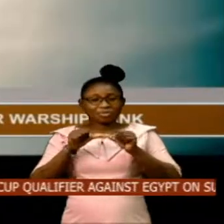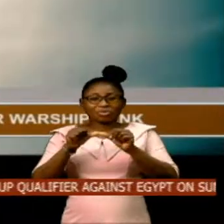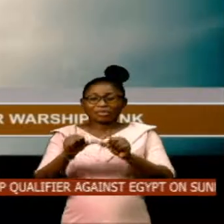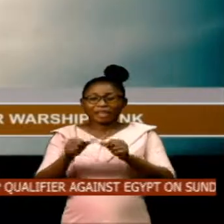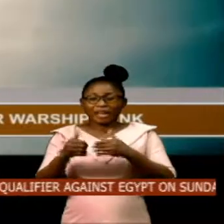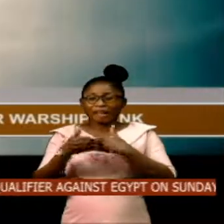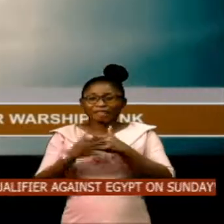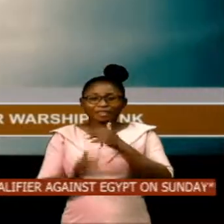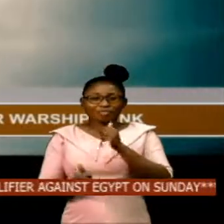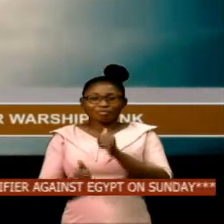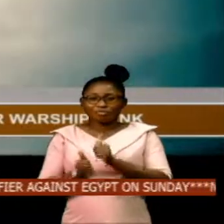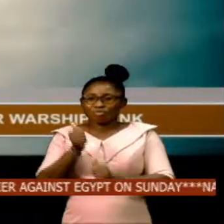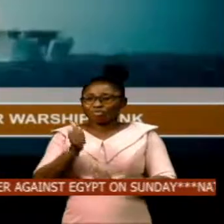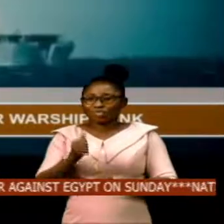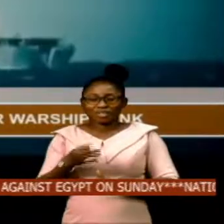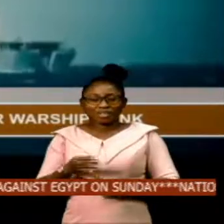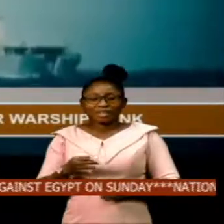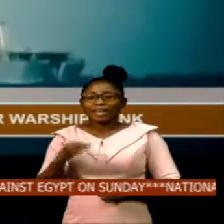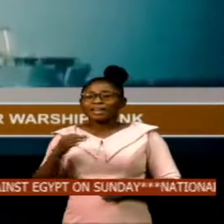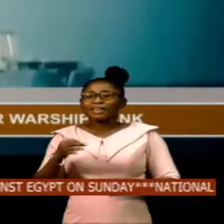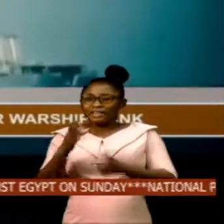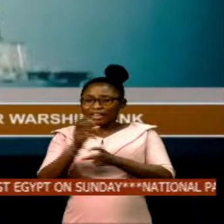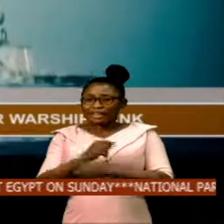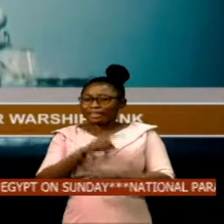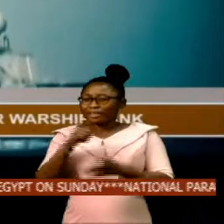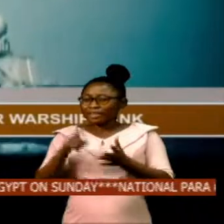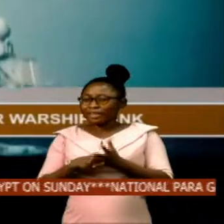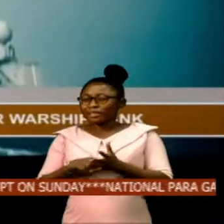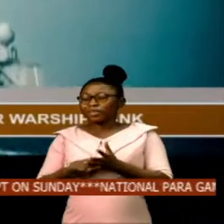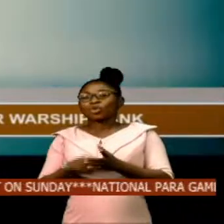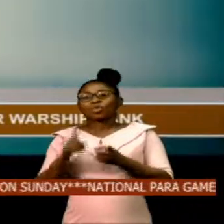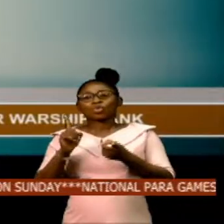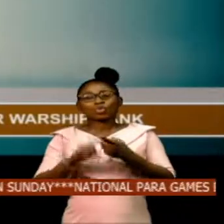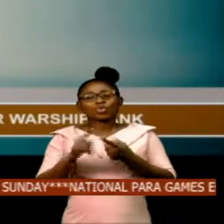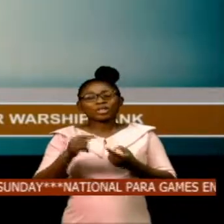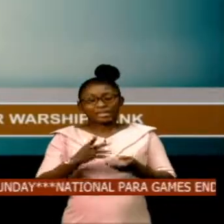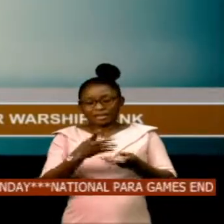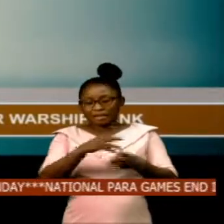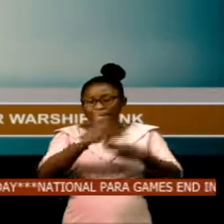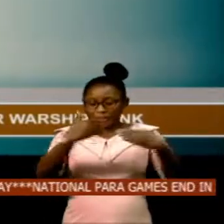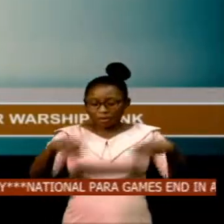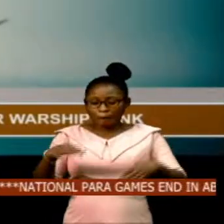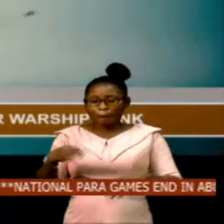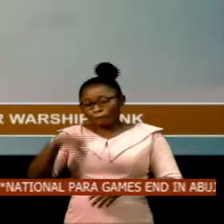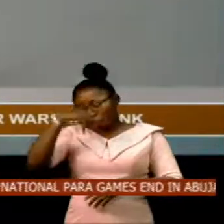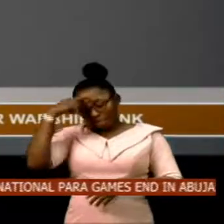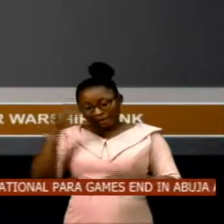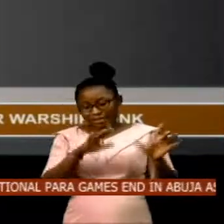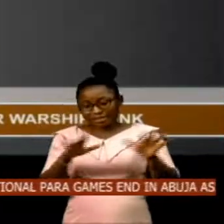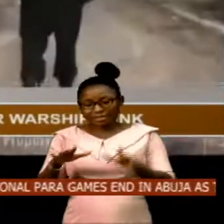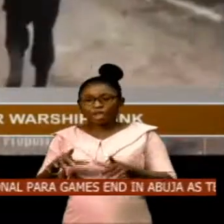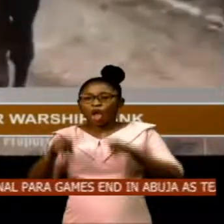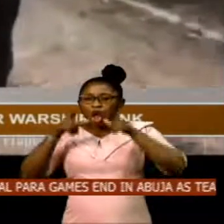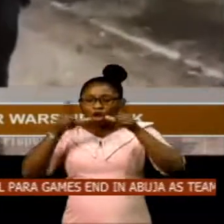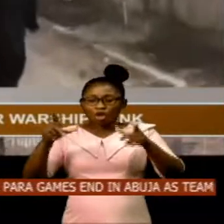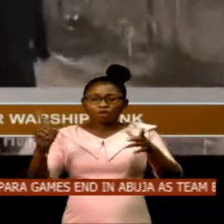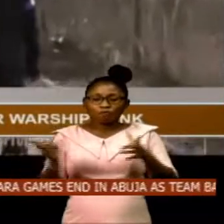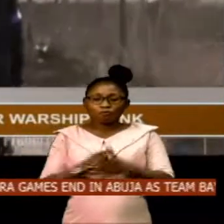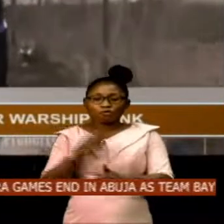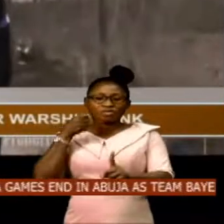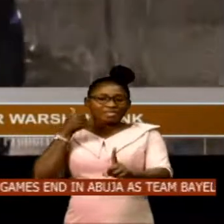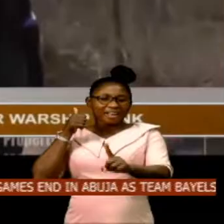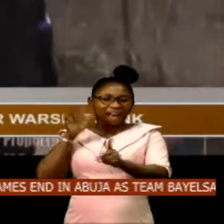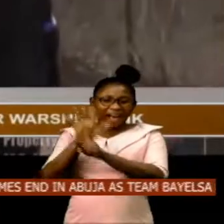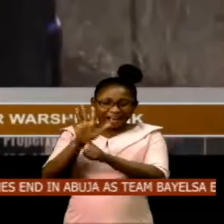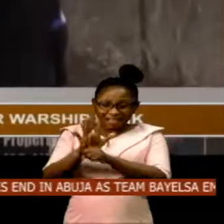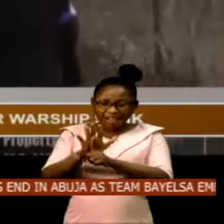the Moskva, the pride and joy of its navy, sunk to the bottom of the Black Sea, launched its first major attack